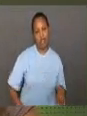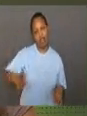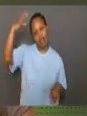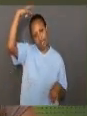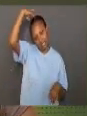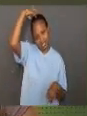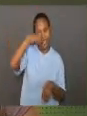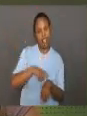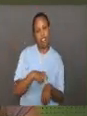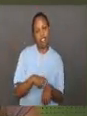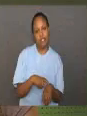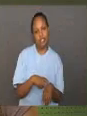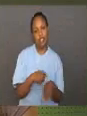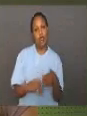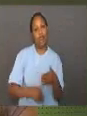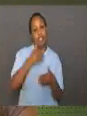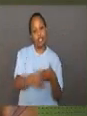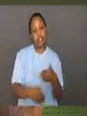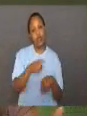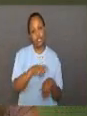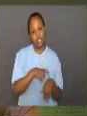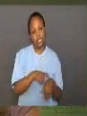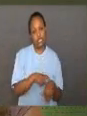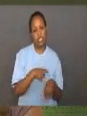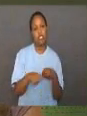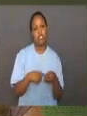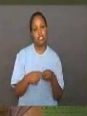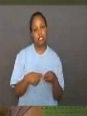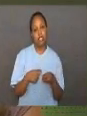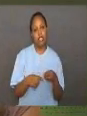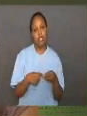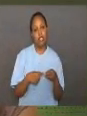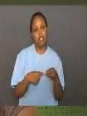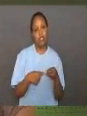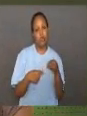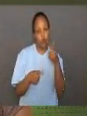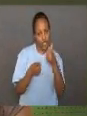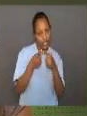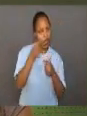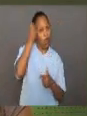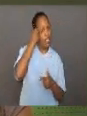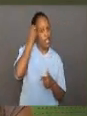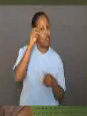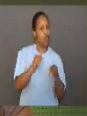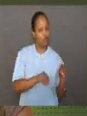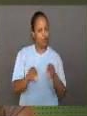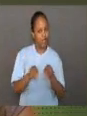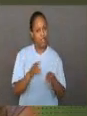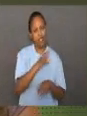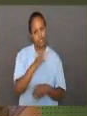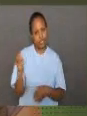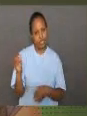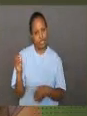the imperial government. Next time, we will learn about the Second Wayoni